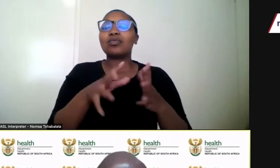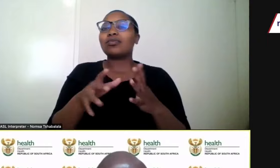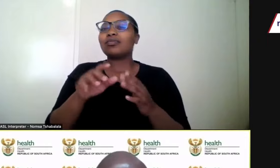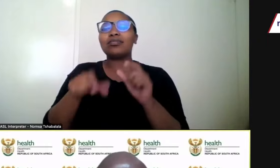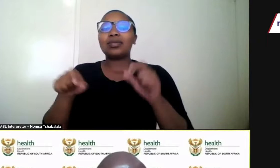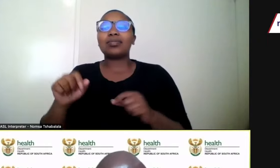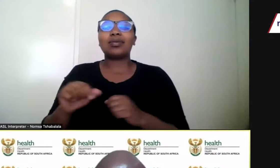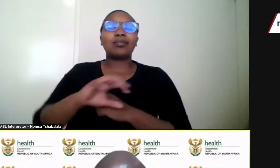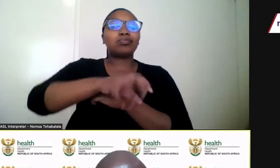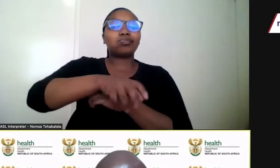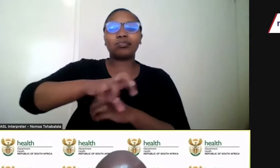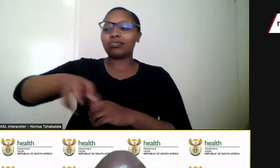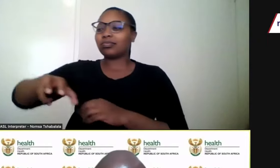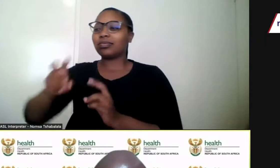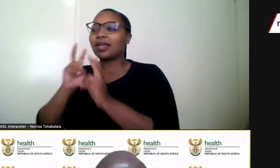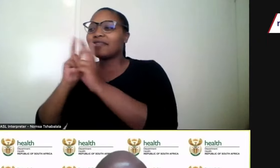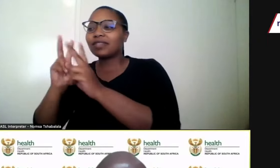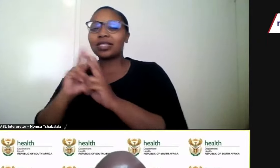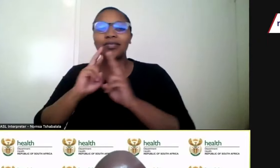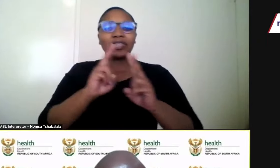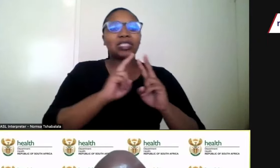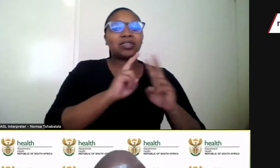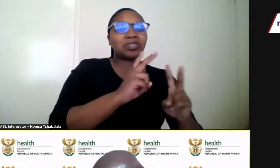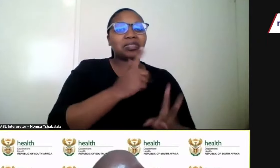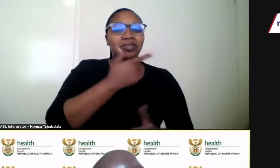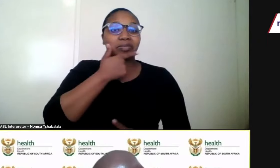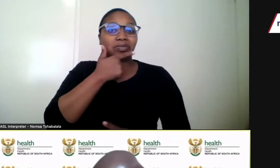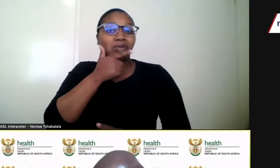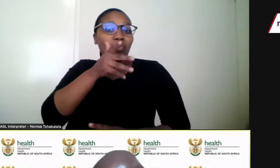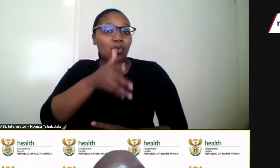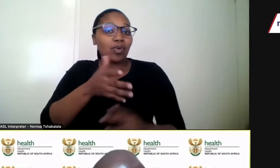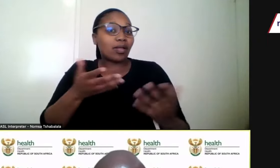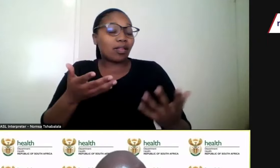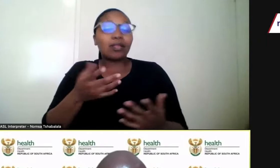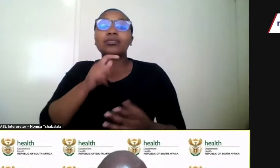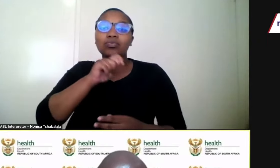to reflect within that context and further information.